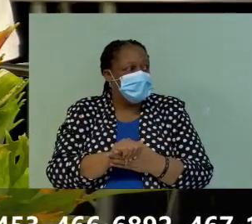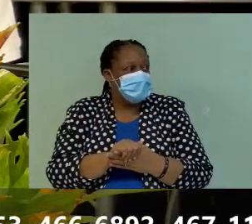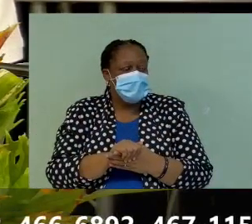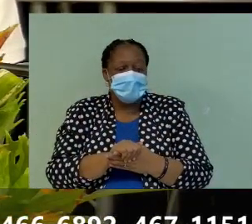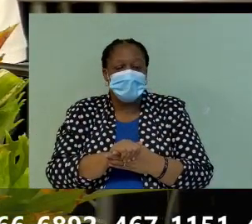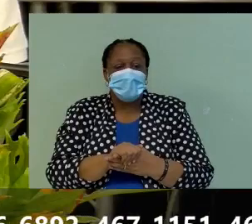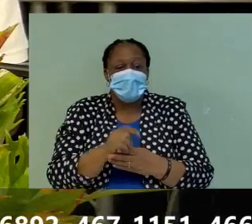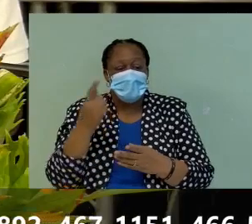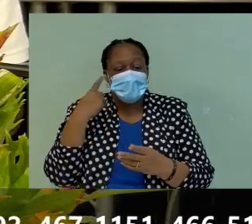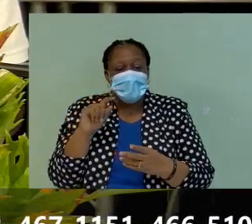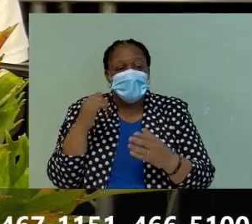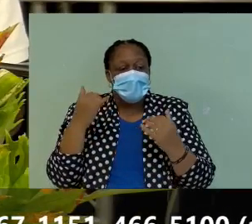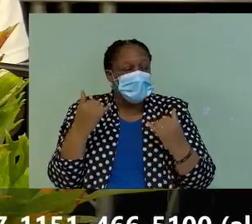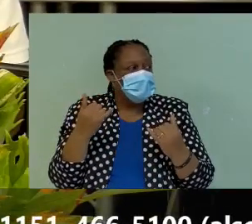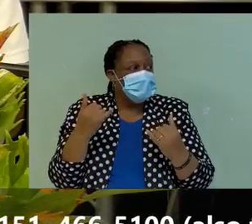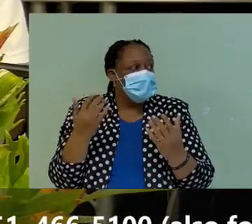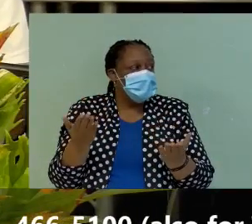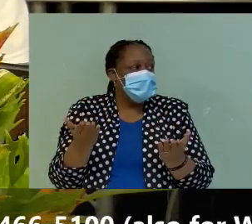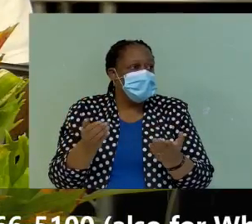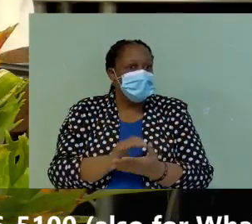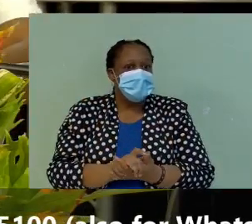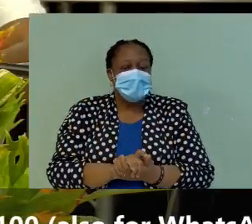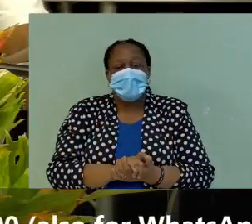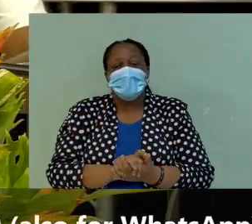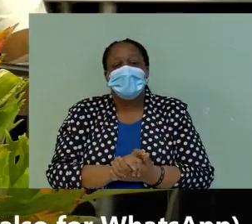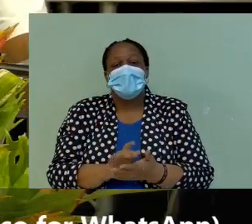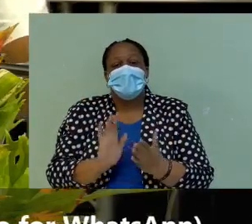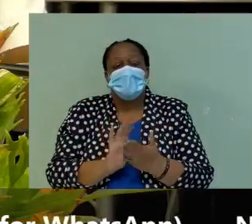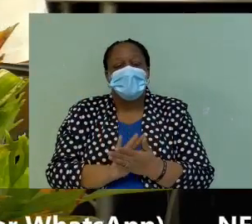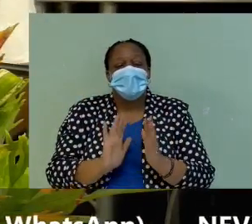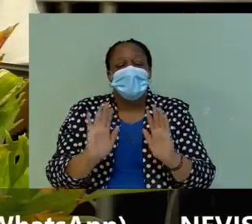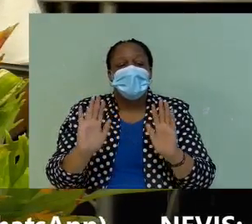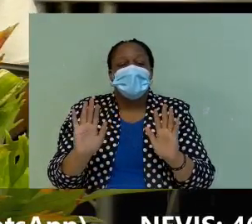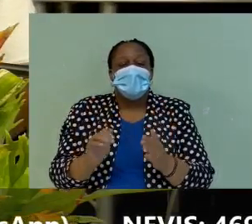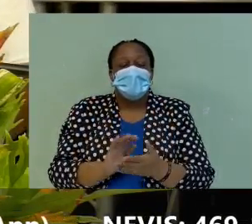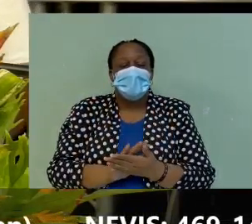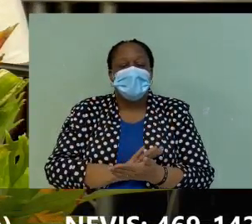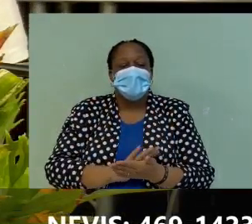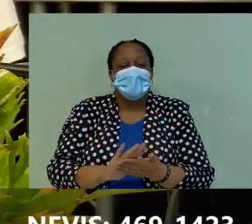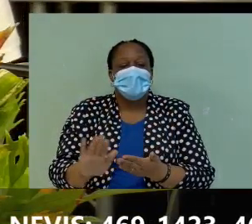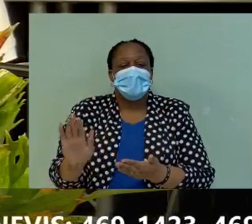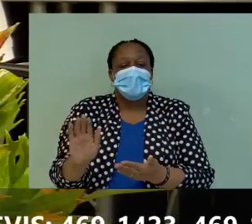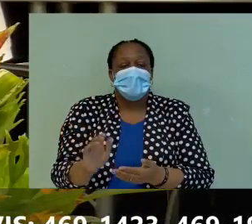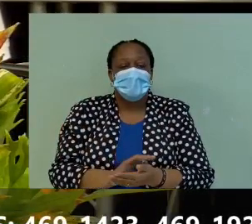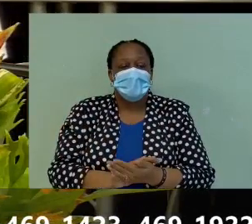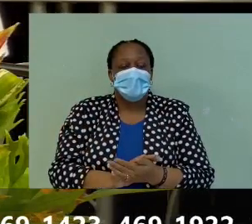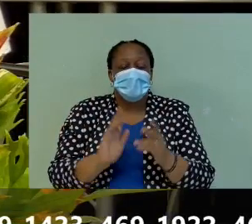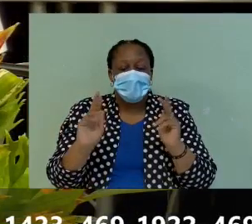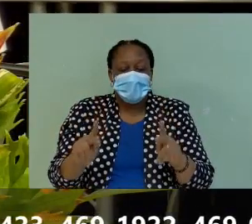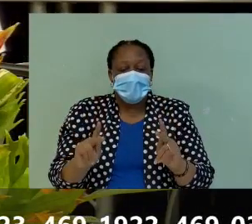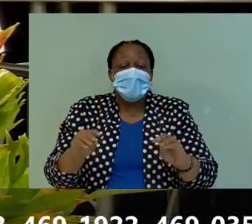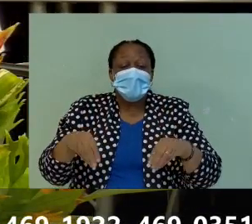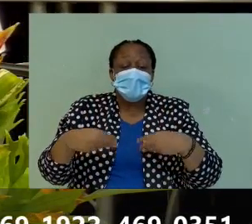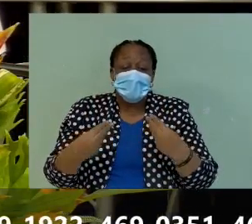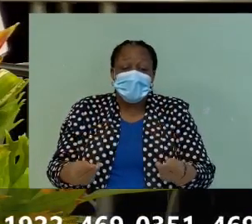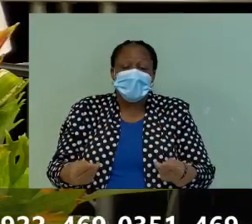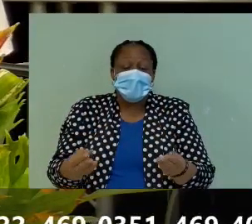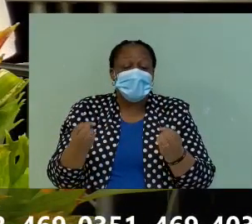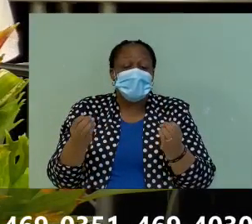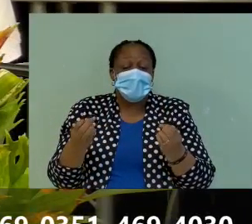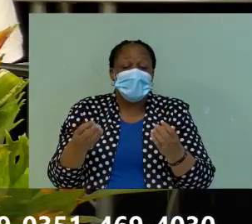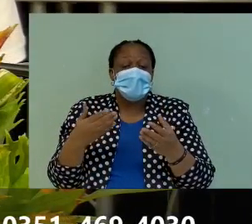team. So I have acknowledged all the commendations, and I now wish to inform you of the work by